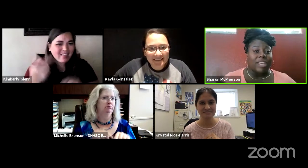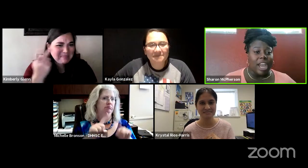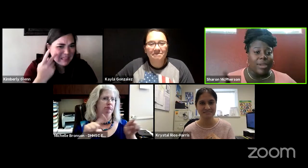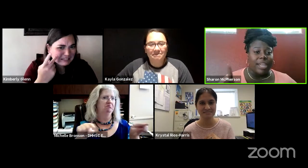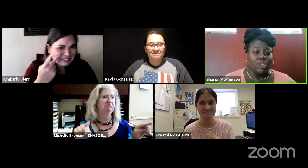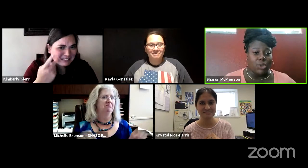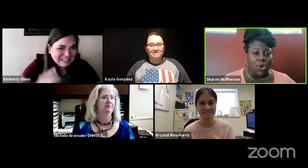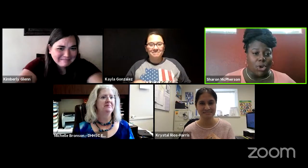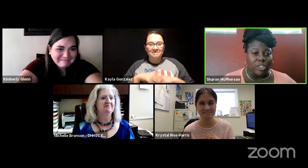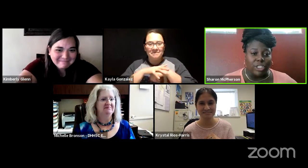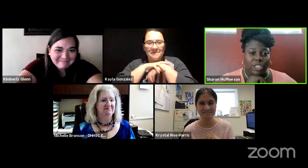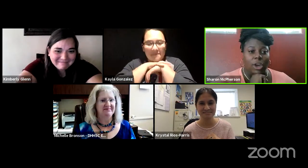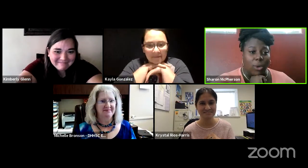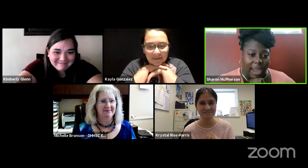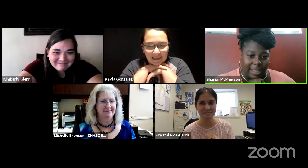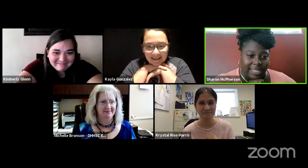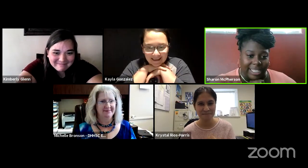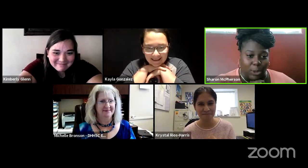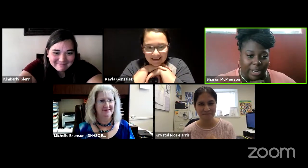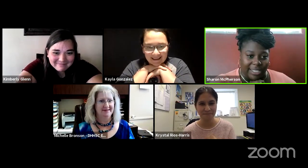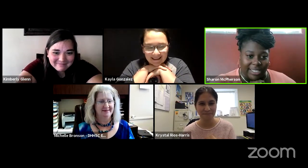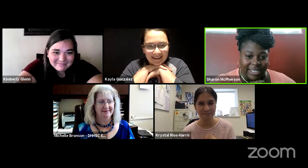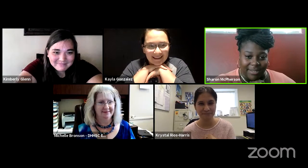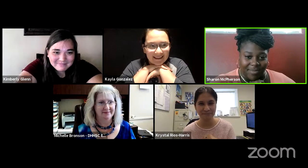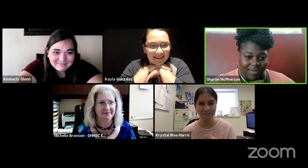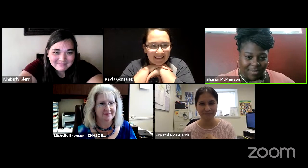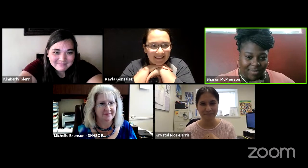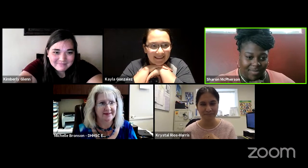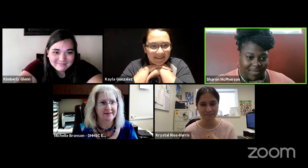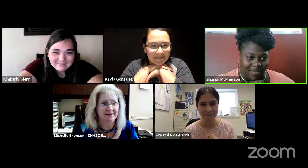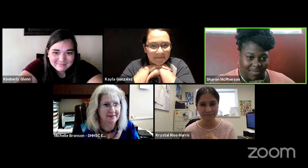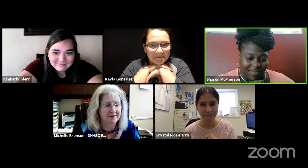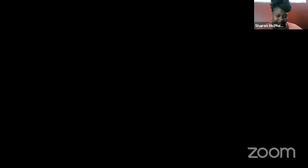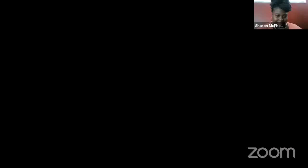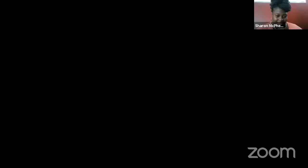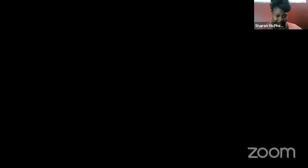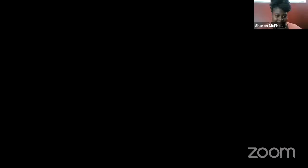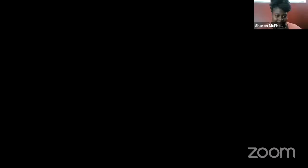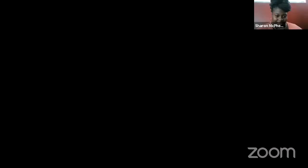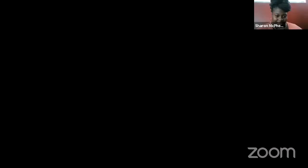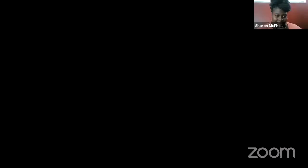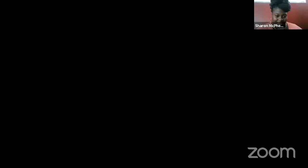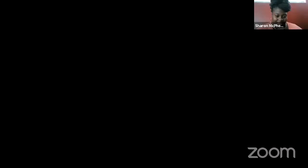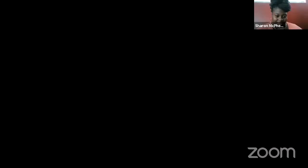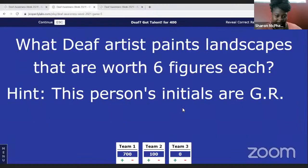So we have Gary, George. Okay, let's see who it is.